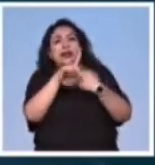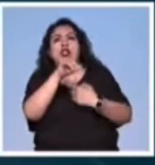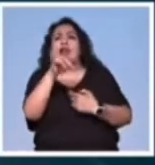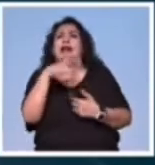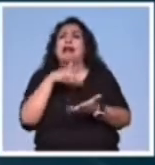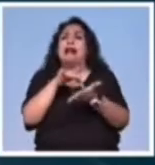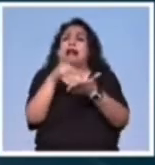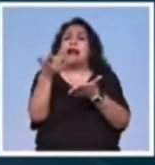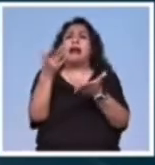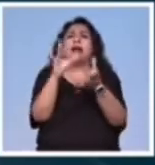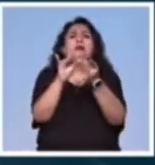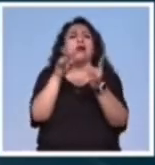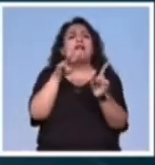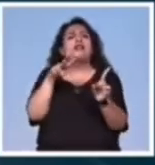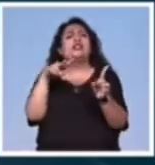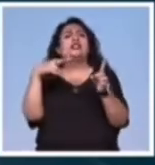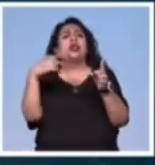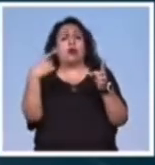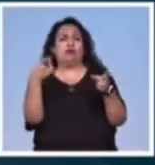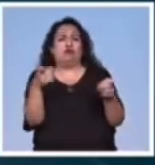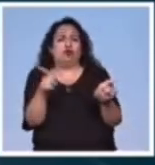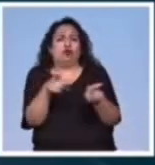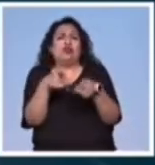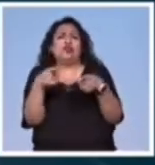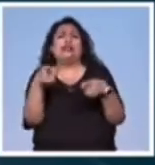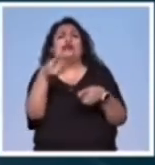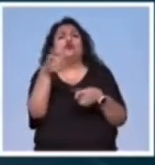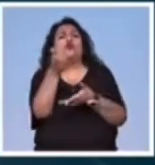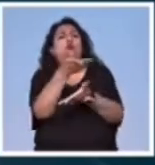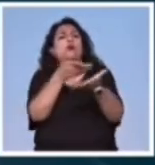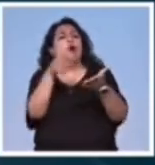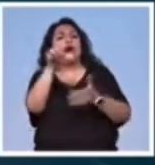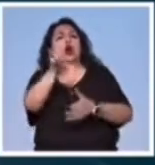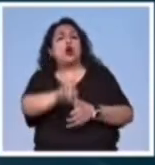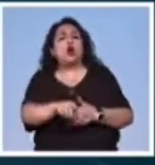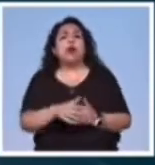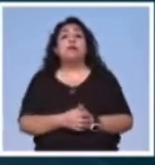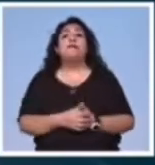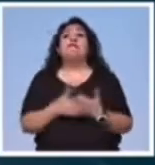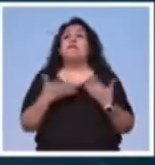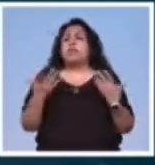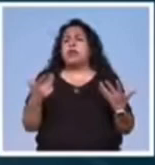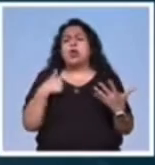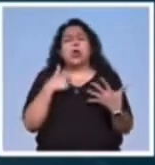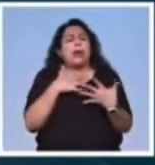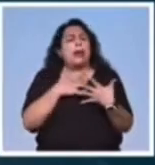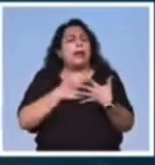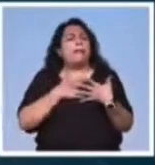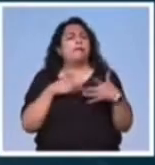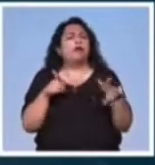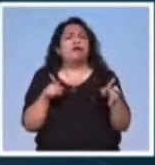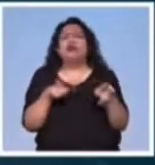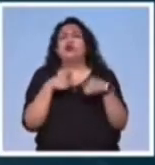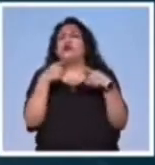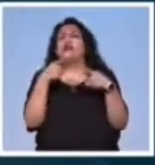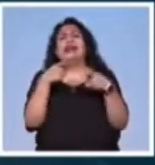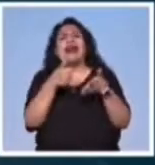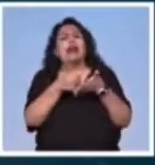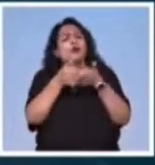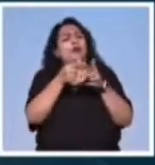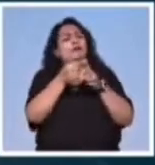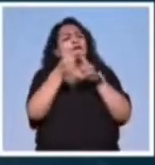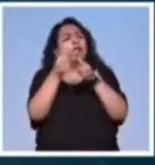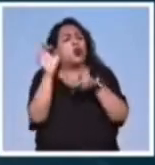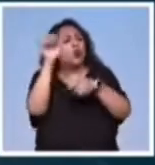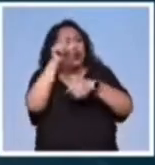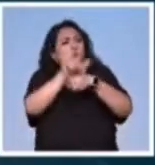about the perspective of music that you have shared today with us. Well, I love music as a vehicle, a